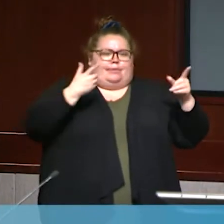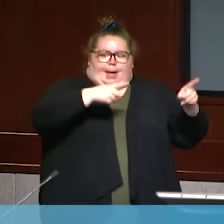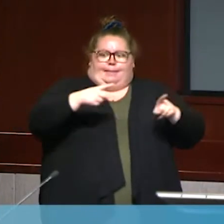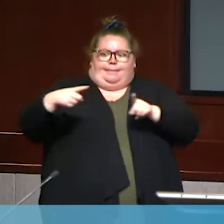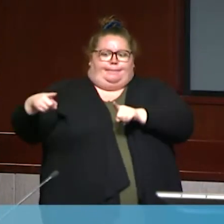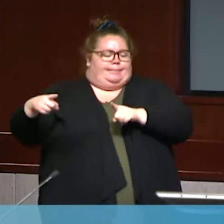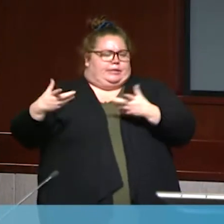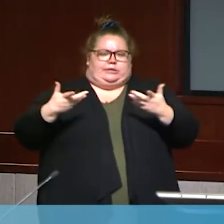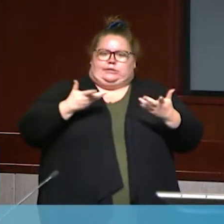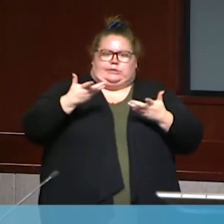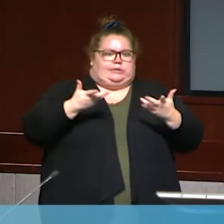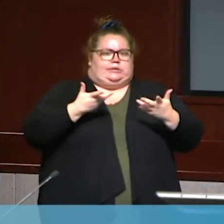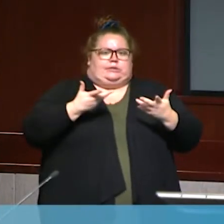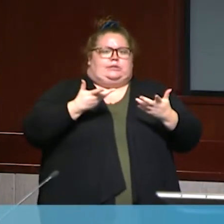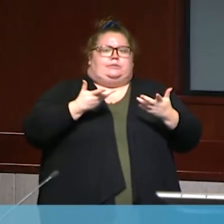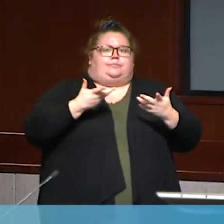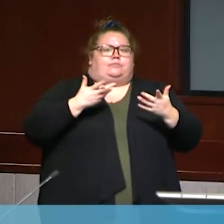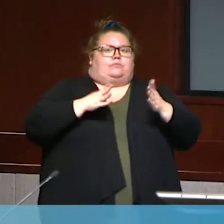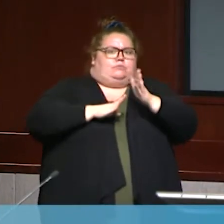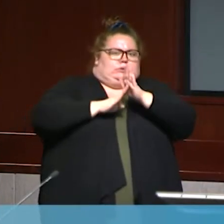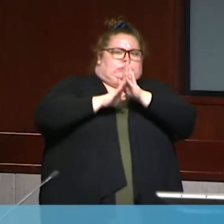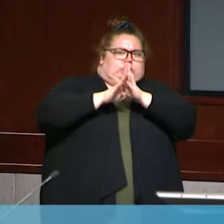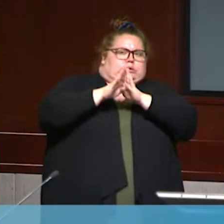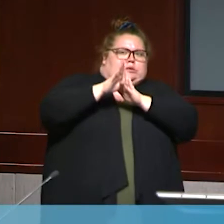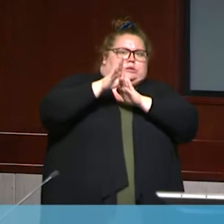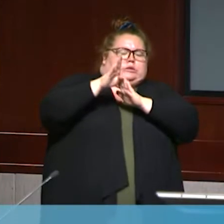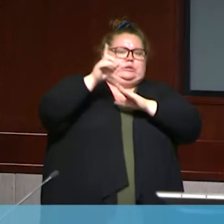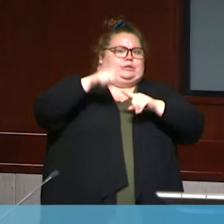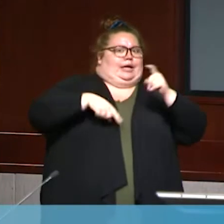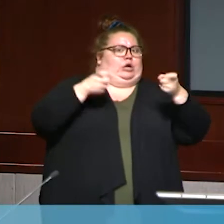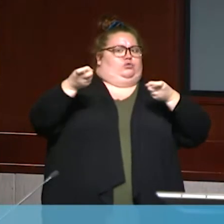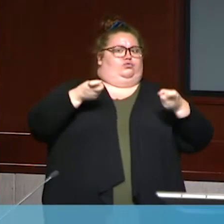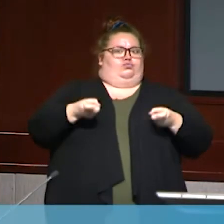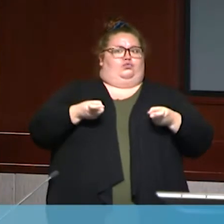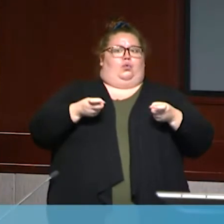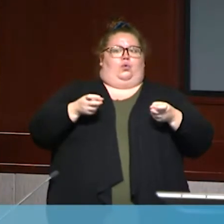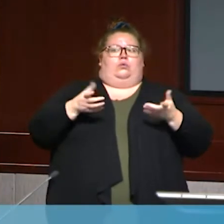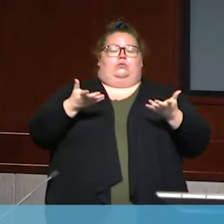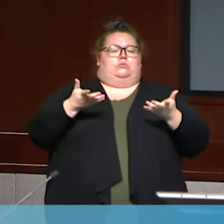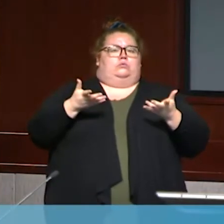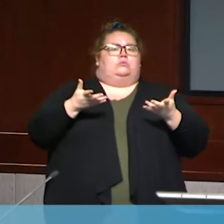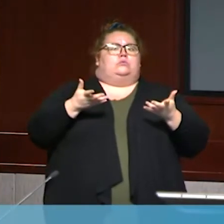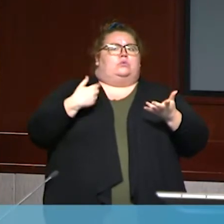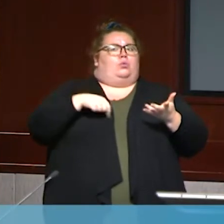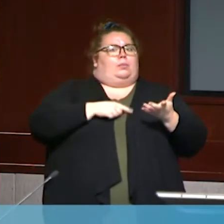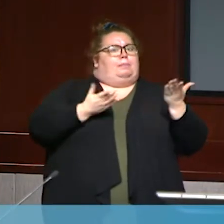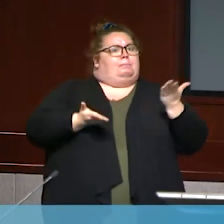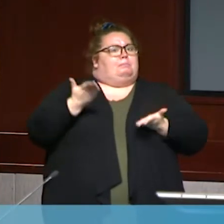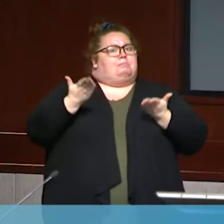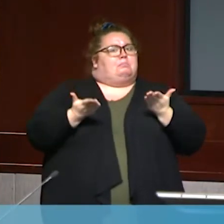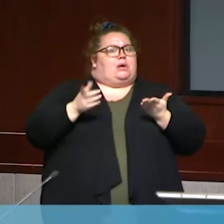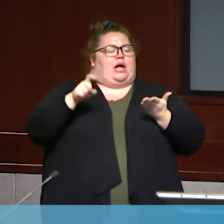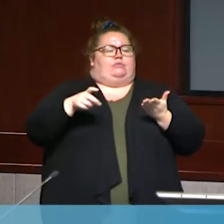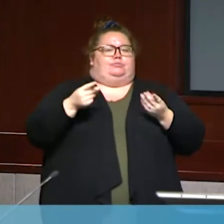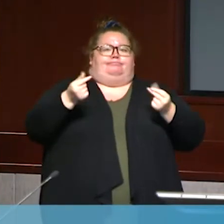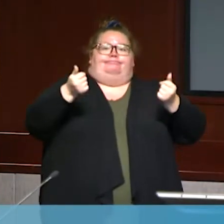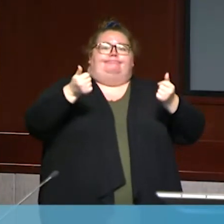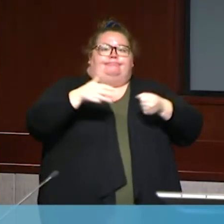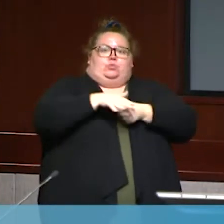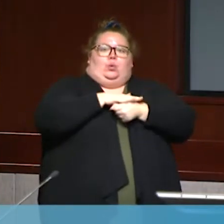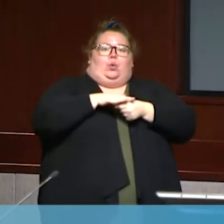in addressing and stopping upward trends in any one of those data areas, we may have to act locally in some